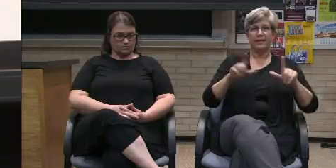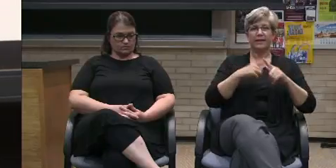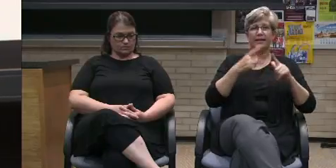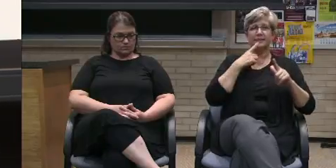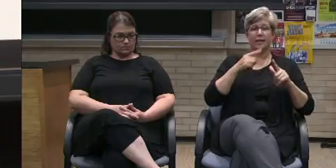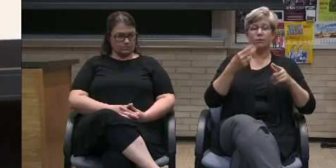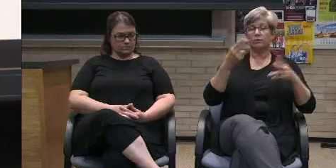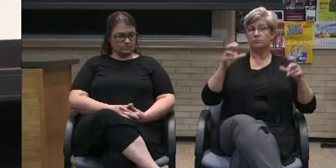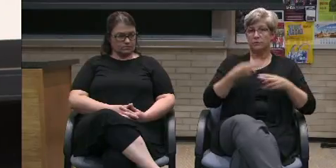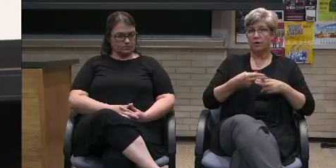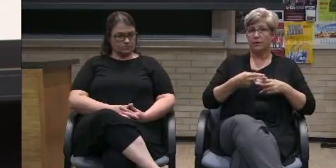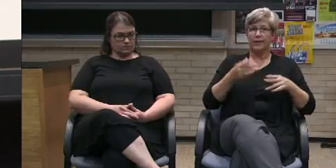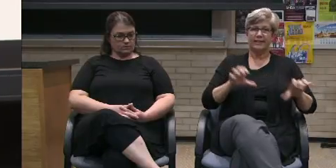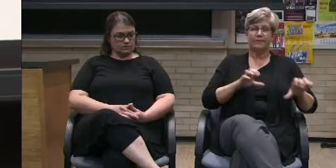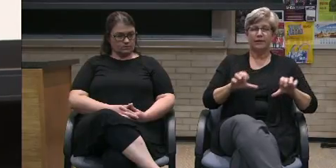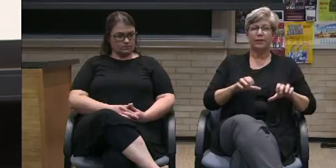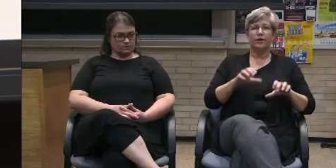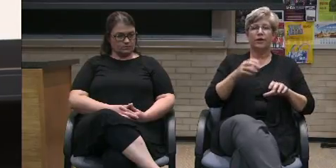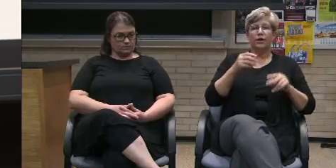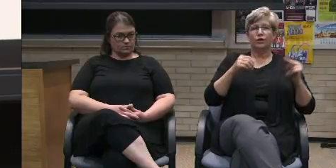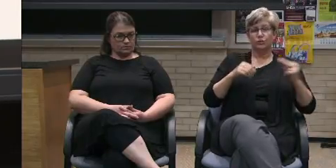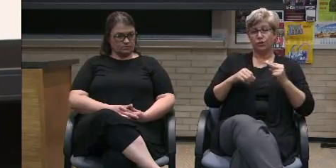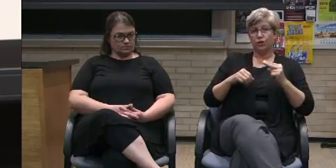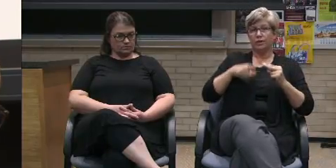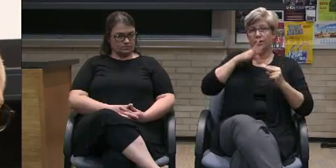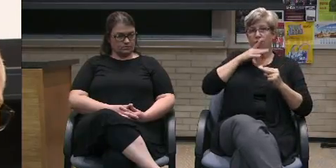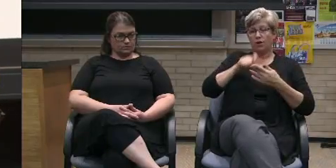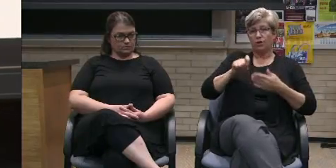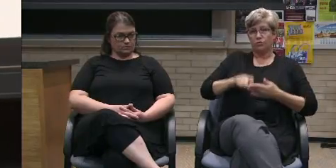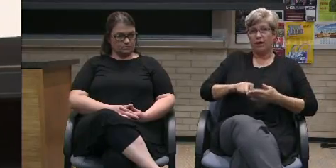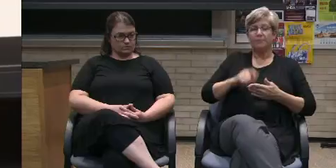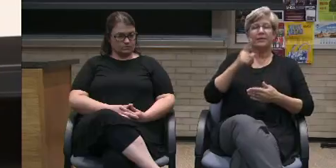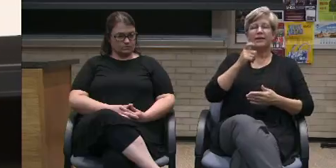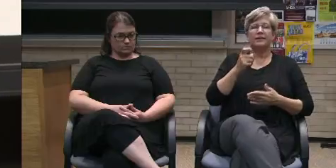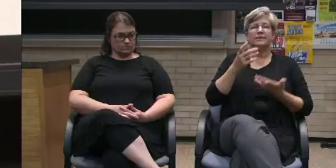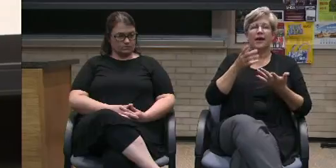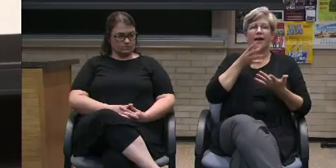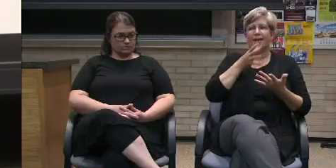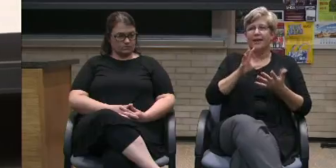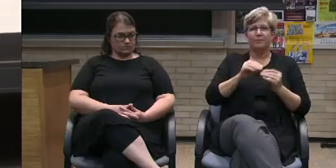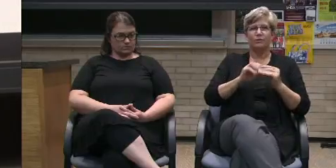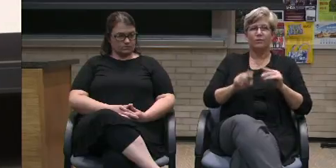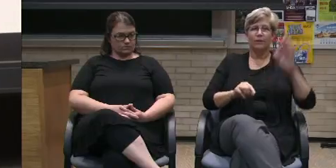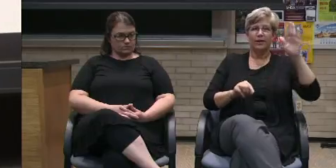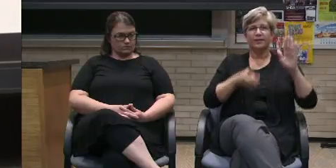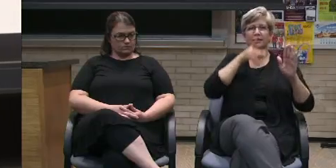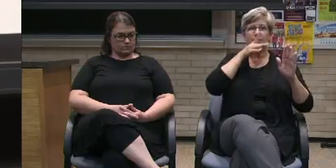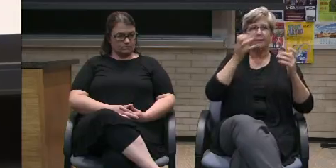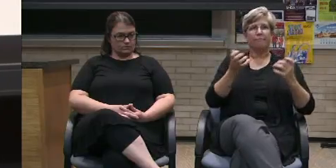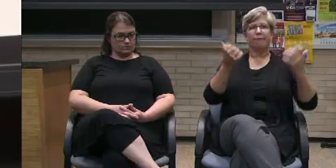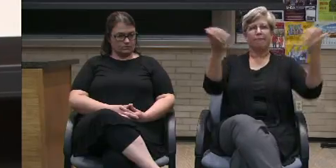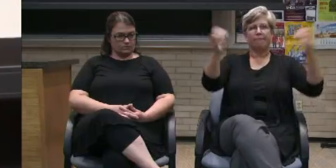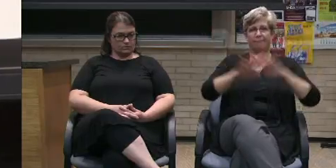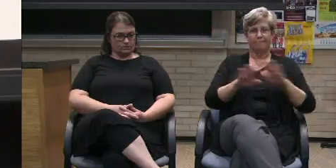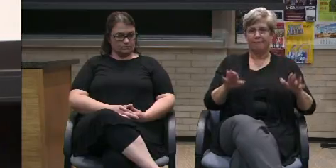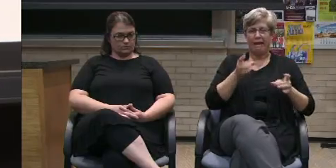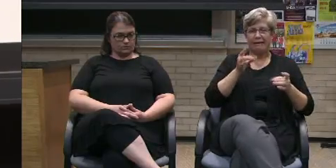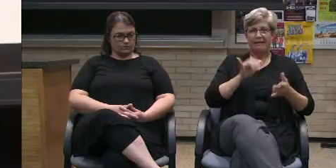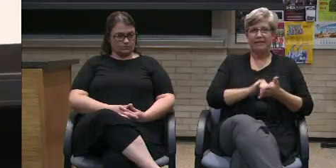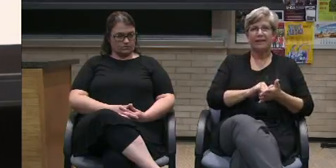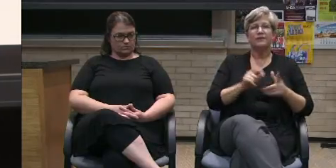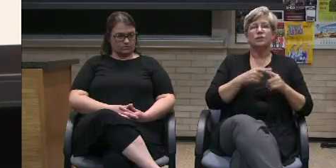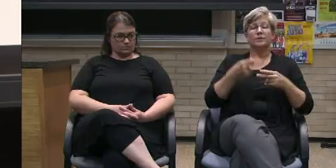your neighbor. I do this because I hate those meetings where then you share out afterwards. Just a pet peeve. I hate the sharing out time. So